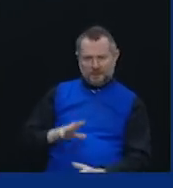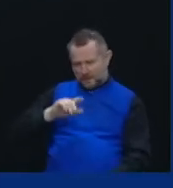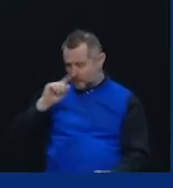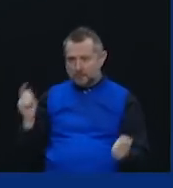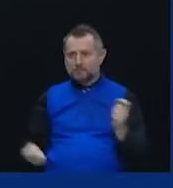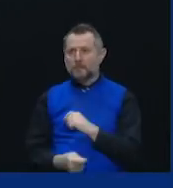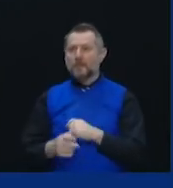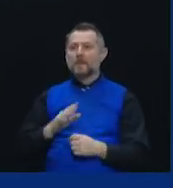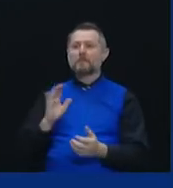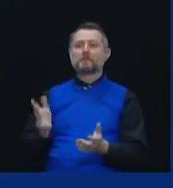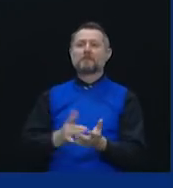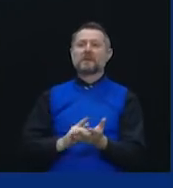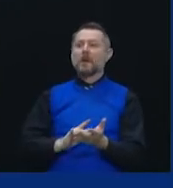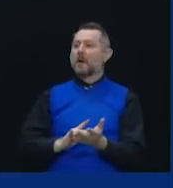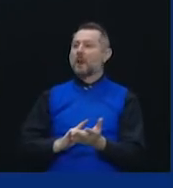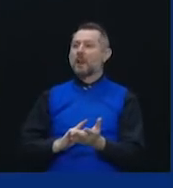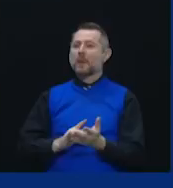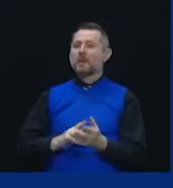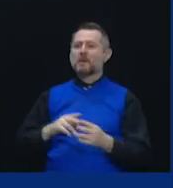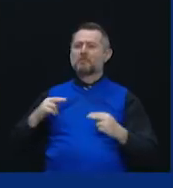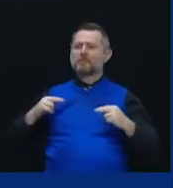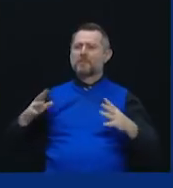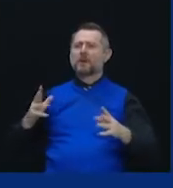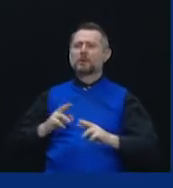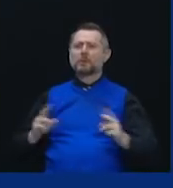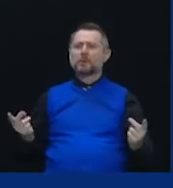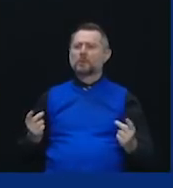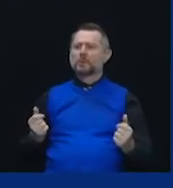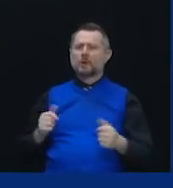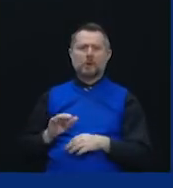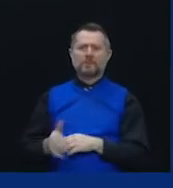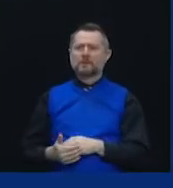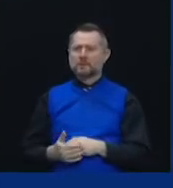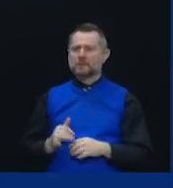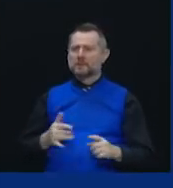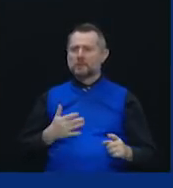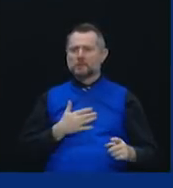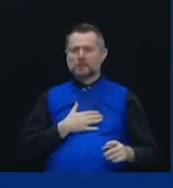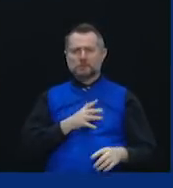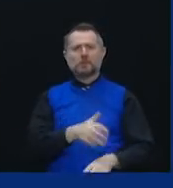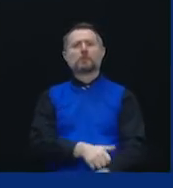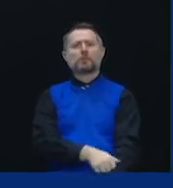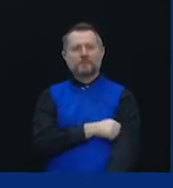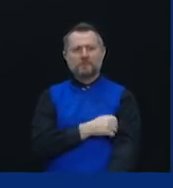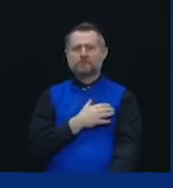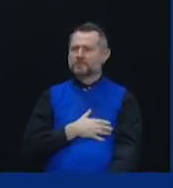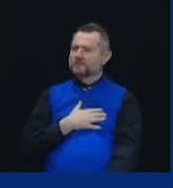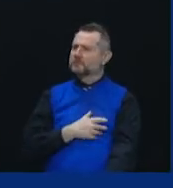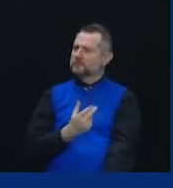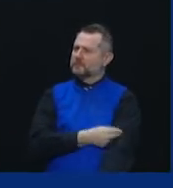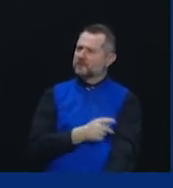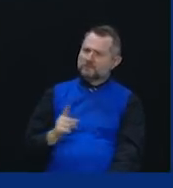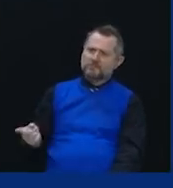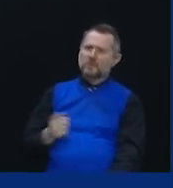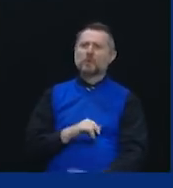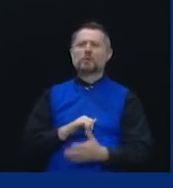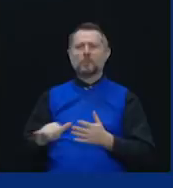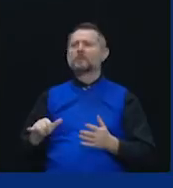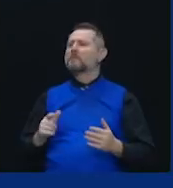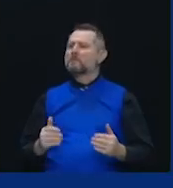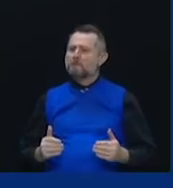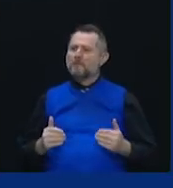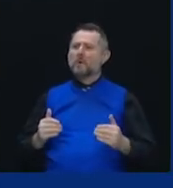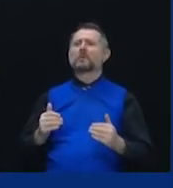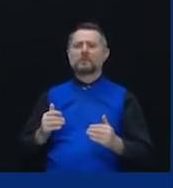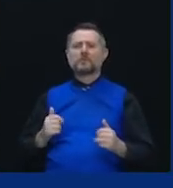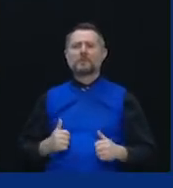please, everyone, roll up your sleeves, get the vaccine, let's vaccinate New York, and let's get on with our lives. Thank